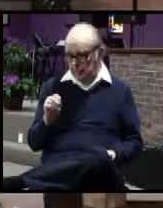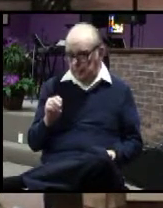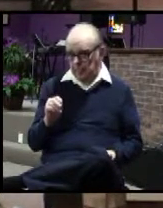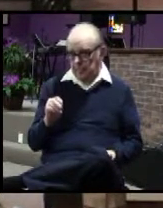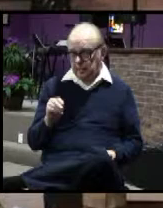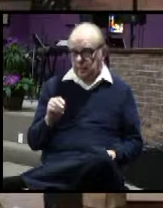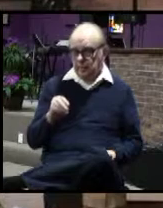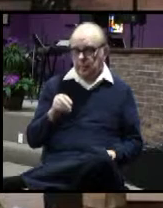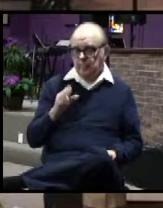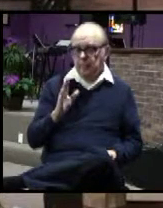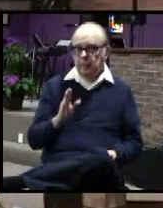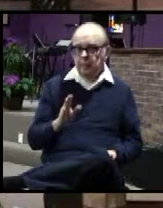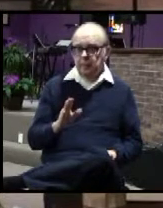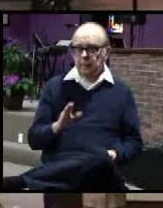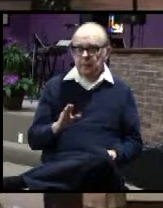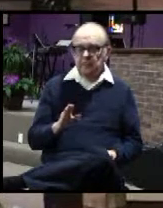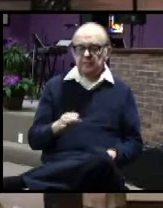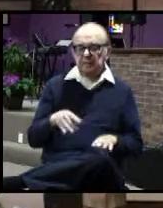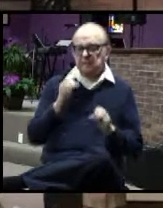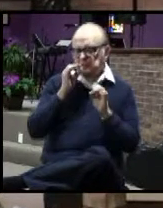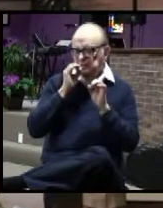And God really doesn't care about you.